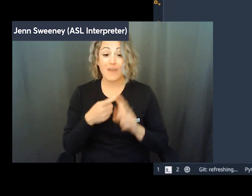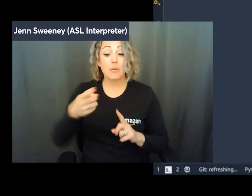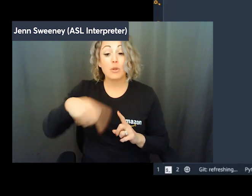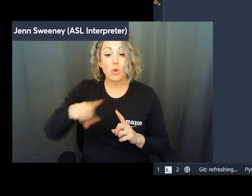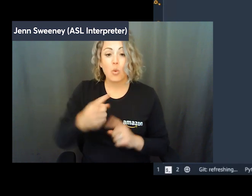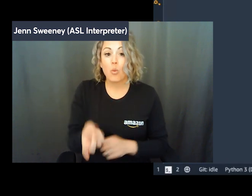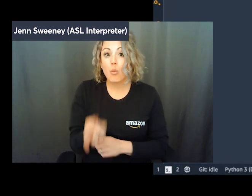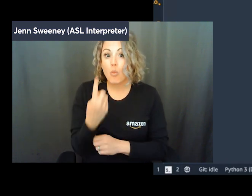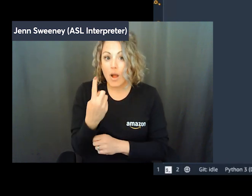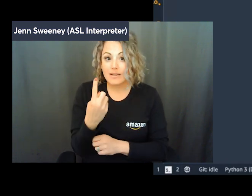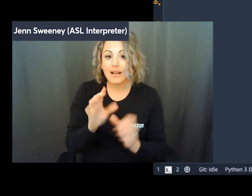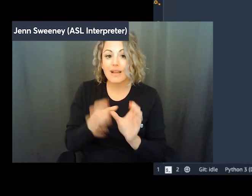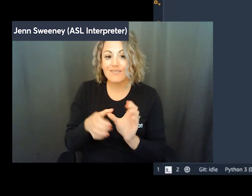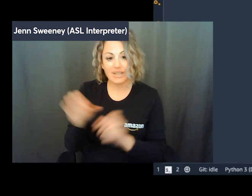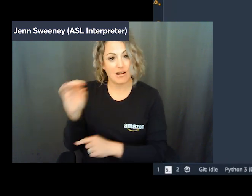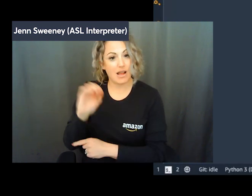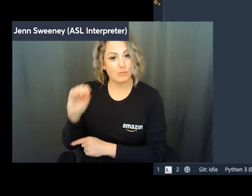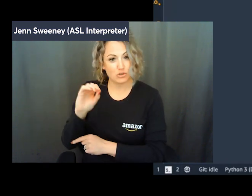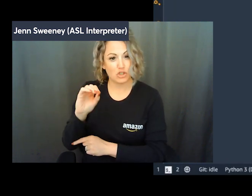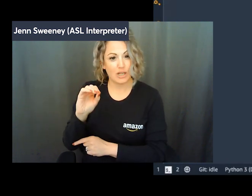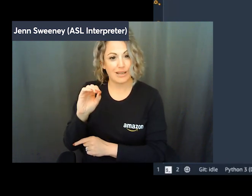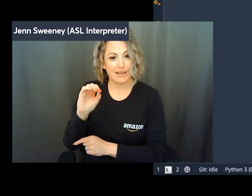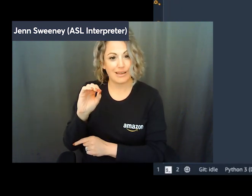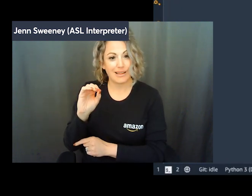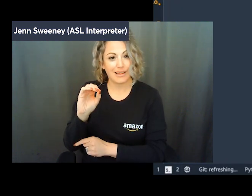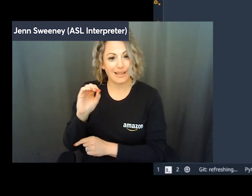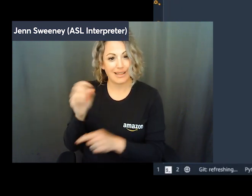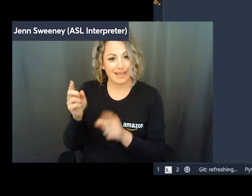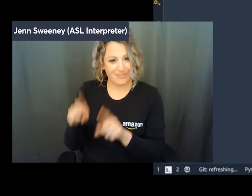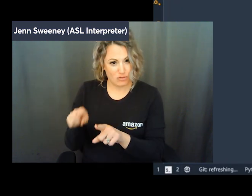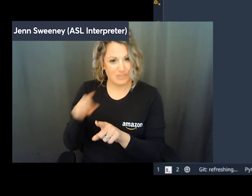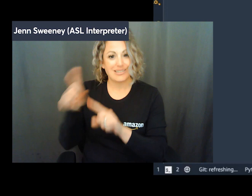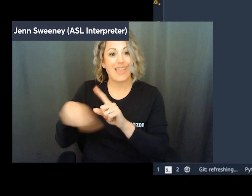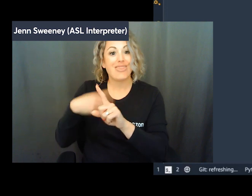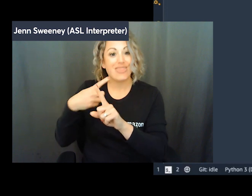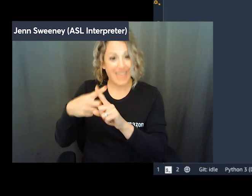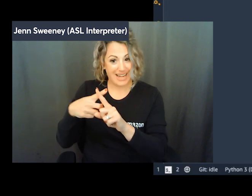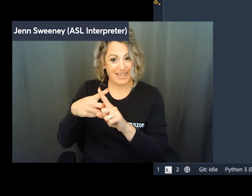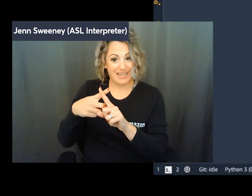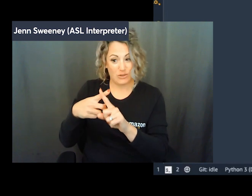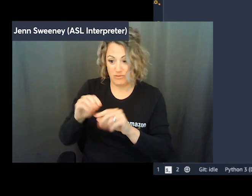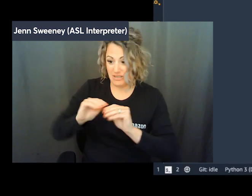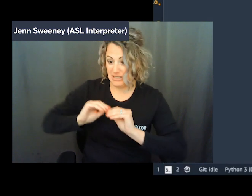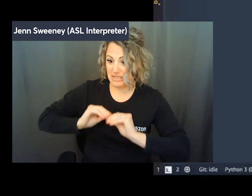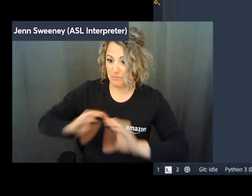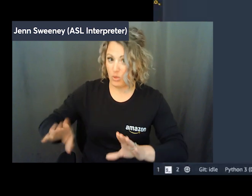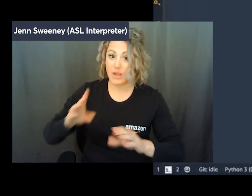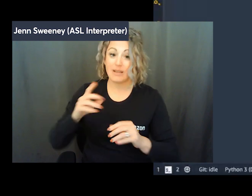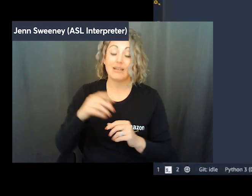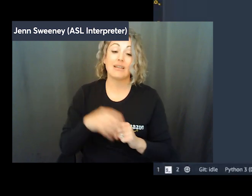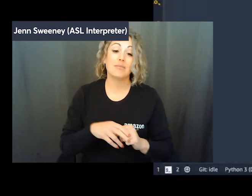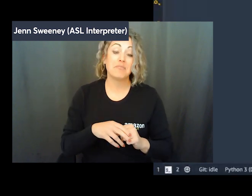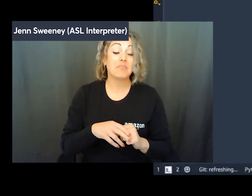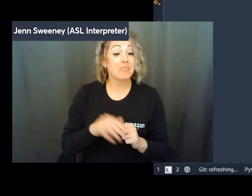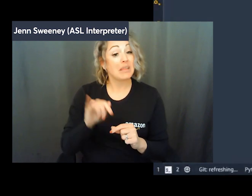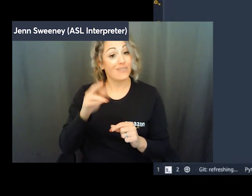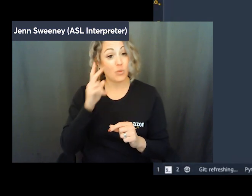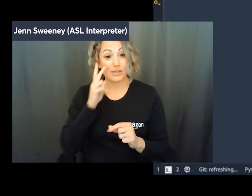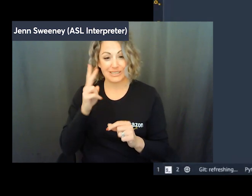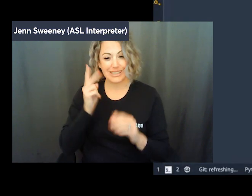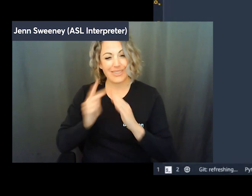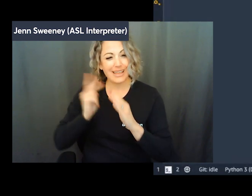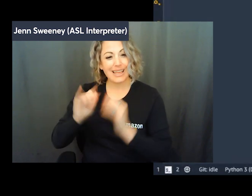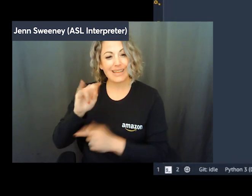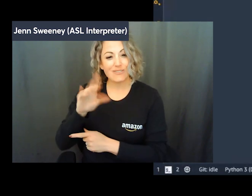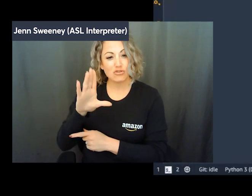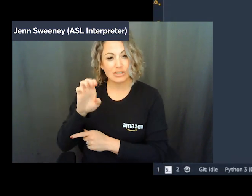inference config object, and then you can simply deploy it after you pass in that object. And if we want to see inference, as we were talking about, inference at the end of the